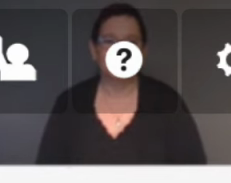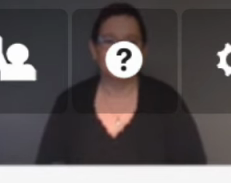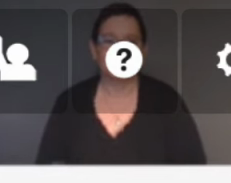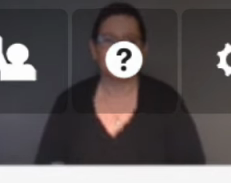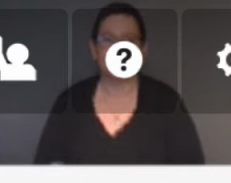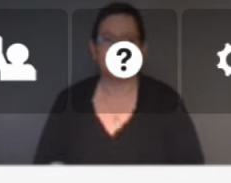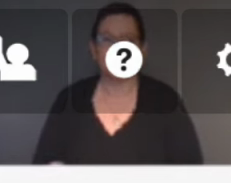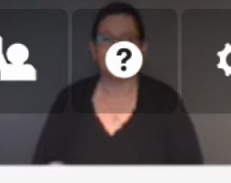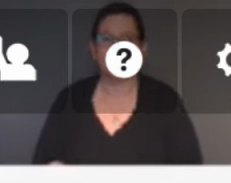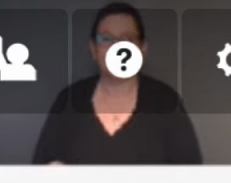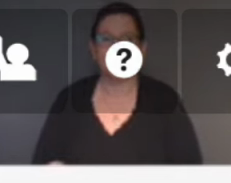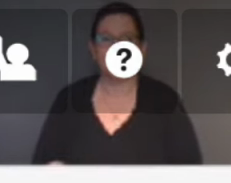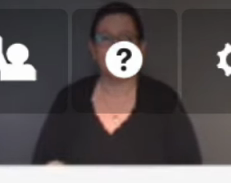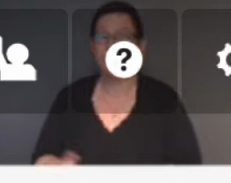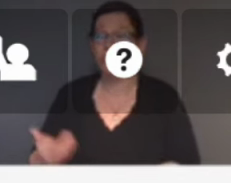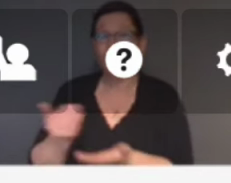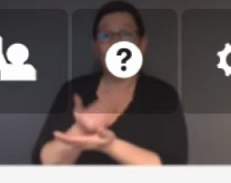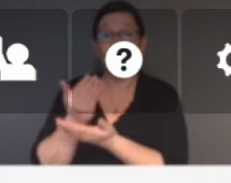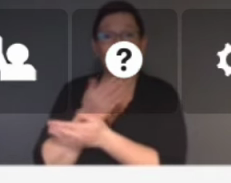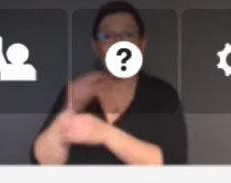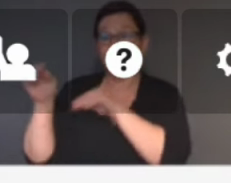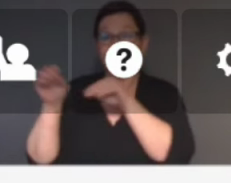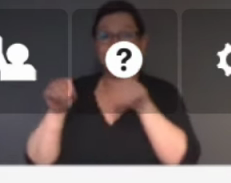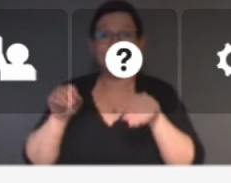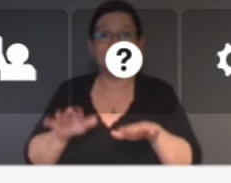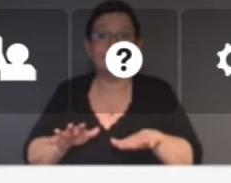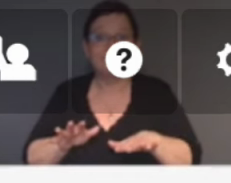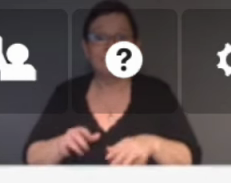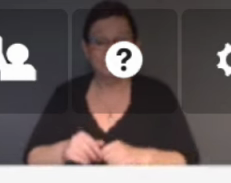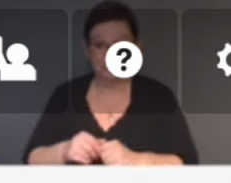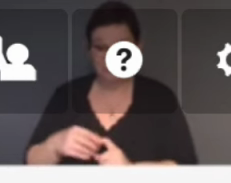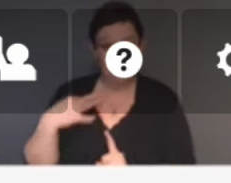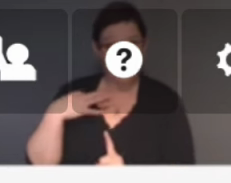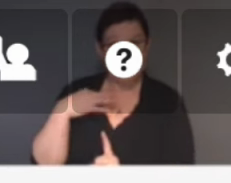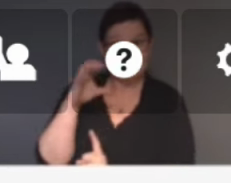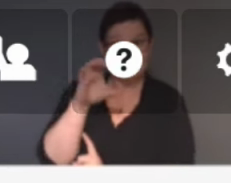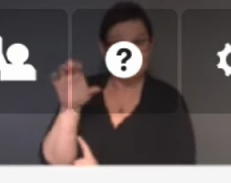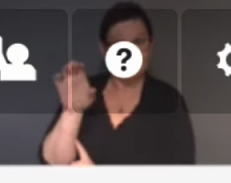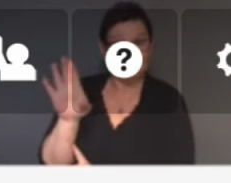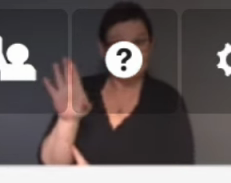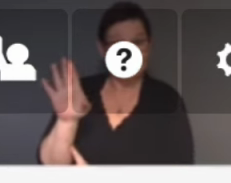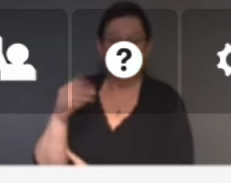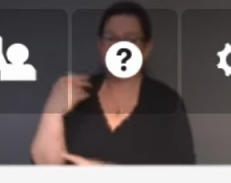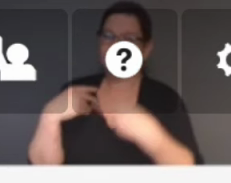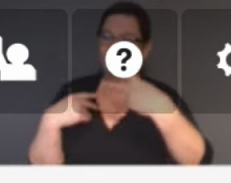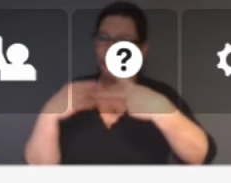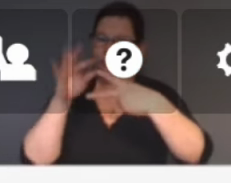Newcomers to Canada can apply for the CCB by filling out 2 forms and mailing them to the CRA.